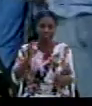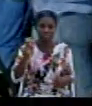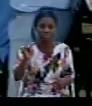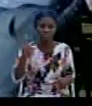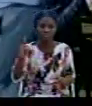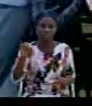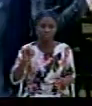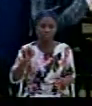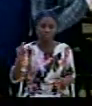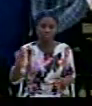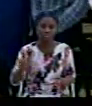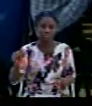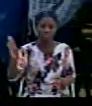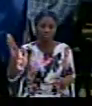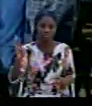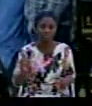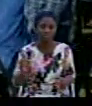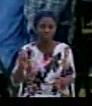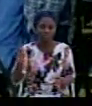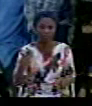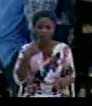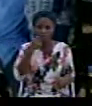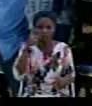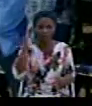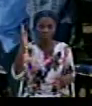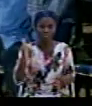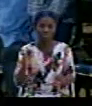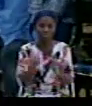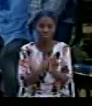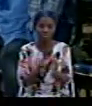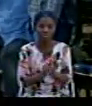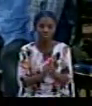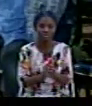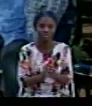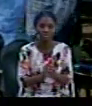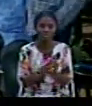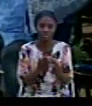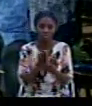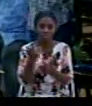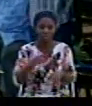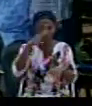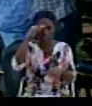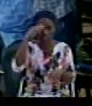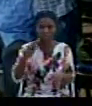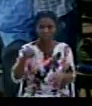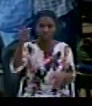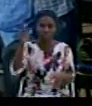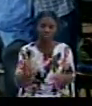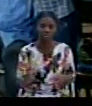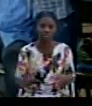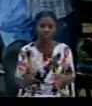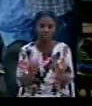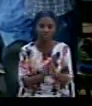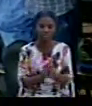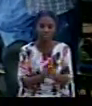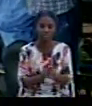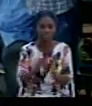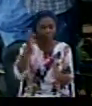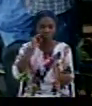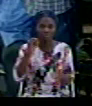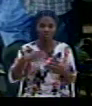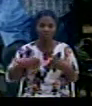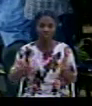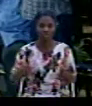who testified of how God, through the man of God, has healed her from puffy eyes And to God be the glory the puffy